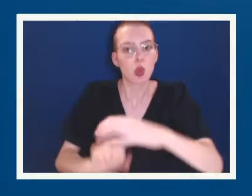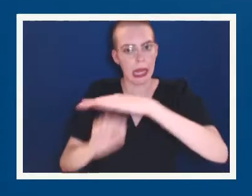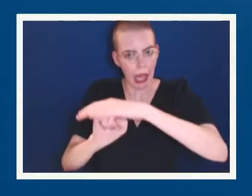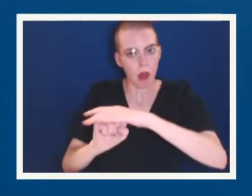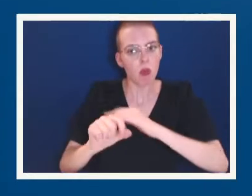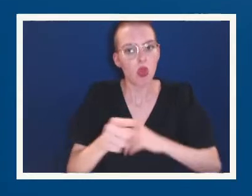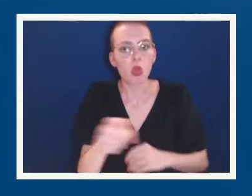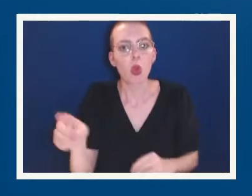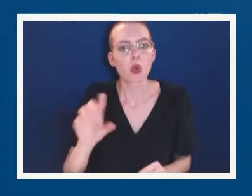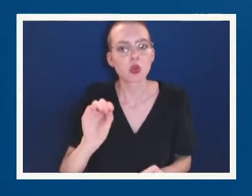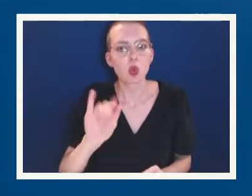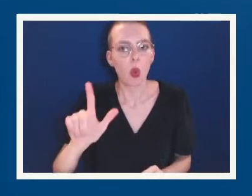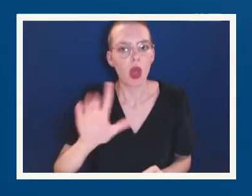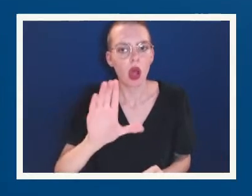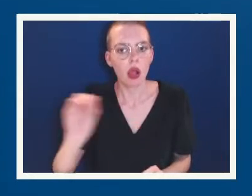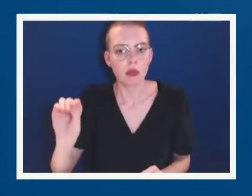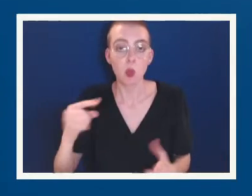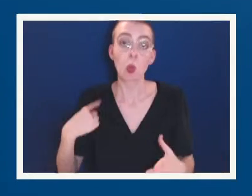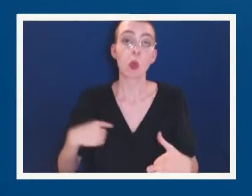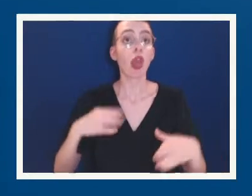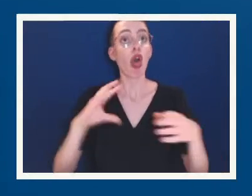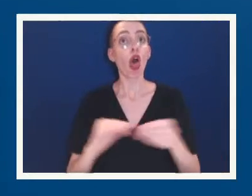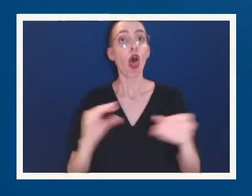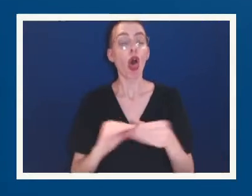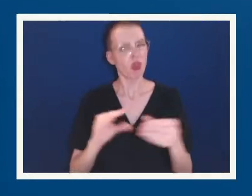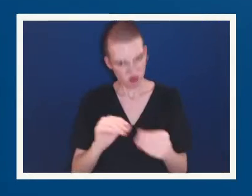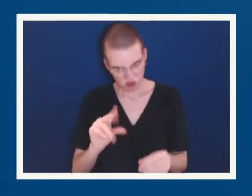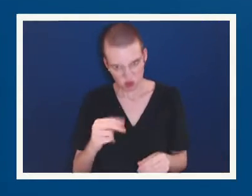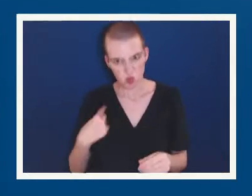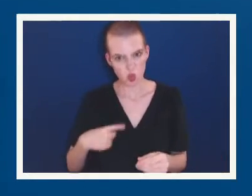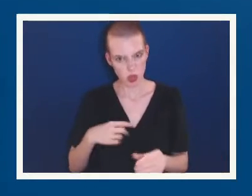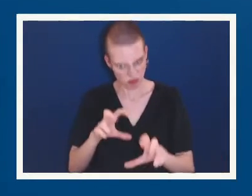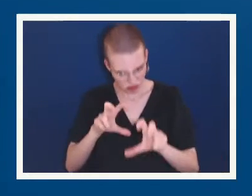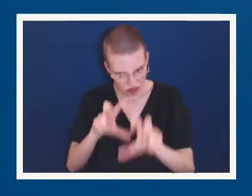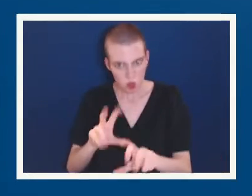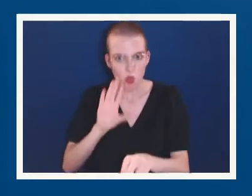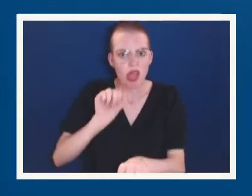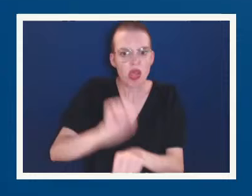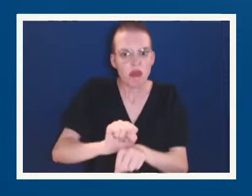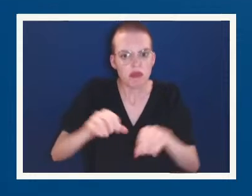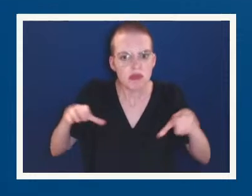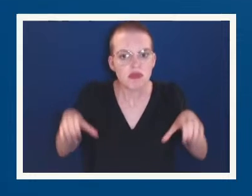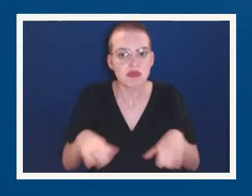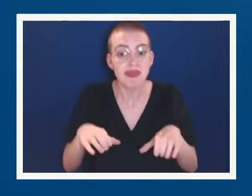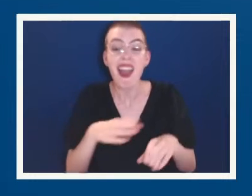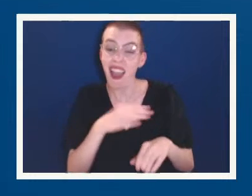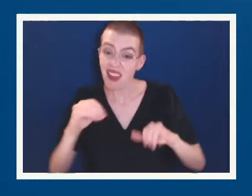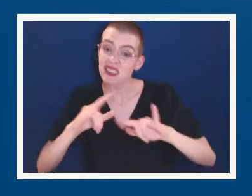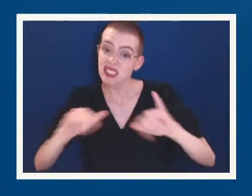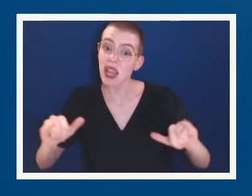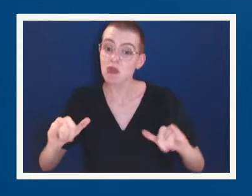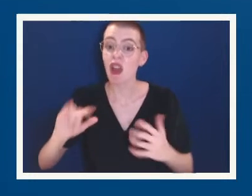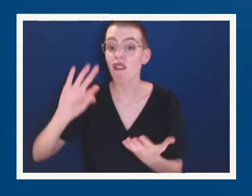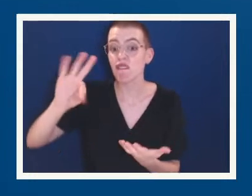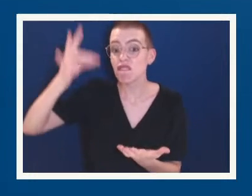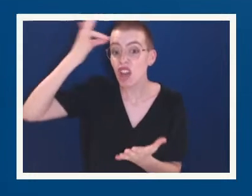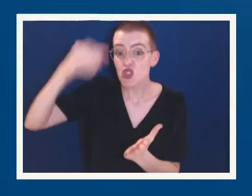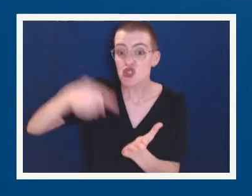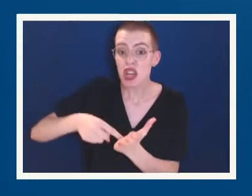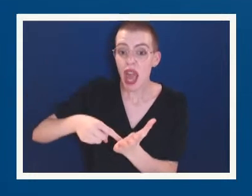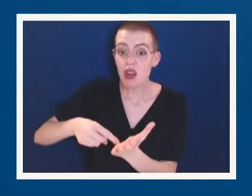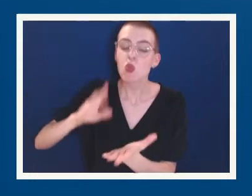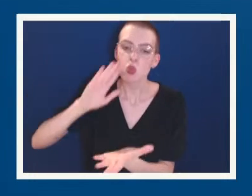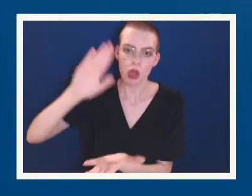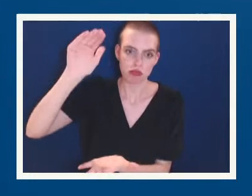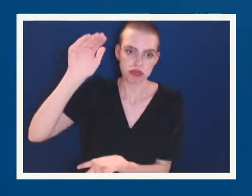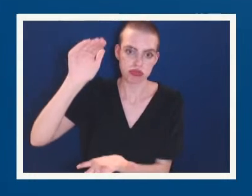We're not just talking it, we're doing it. We're going to do this while reducing the federal deficit. You know, because of the help